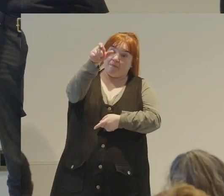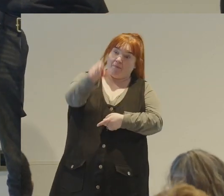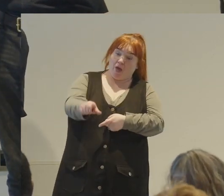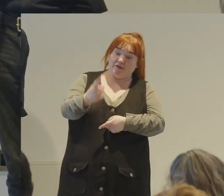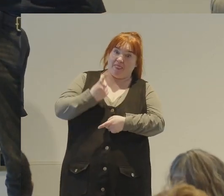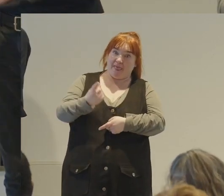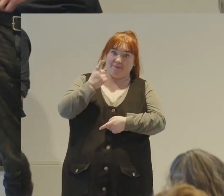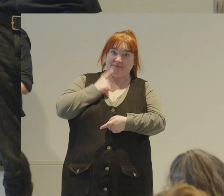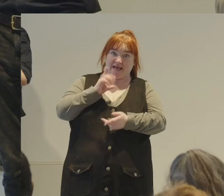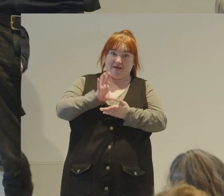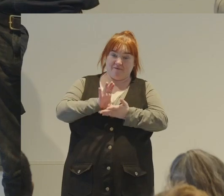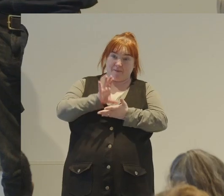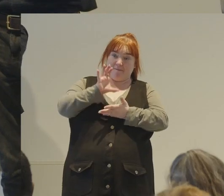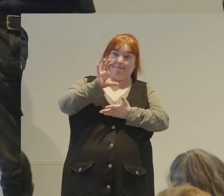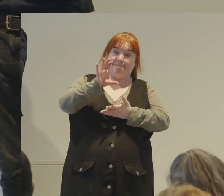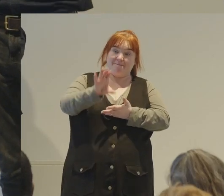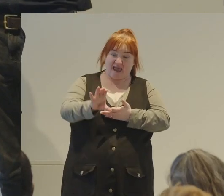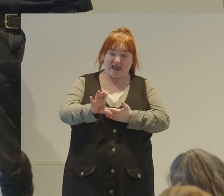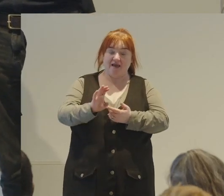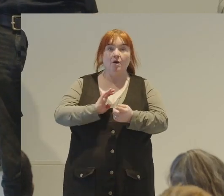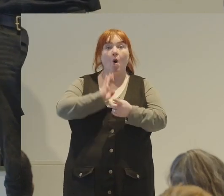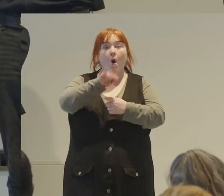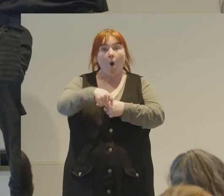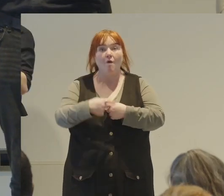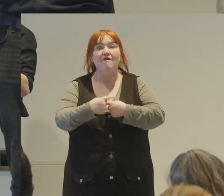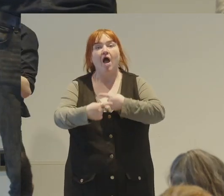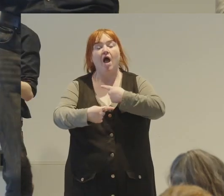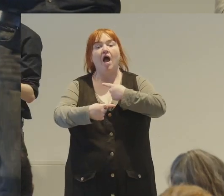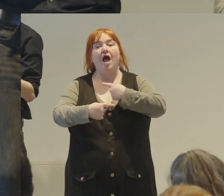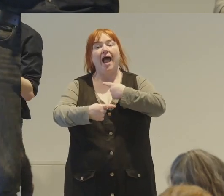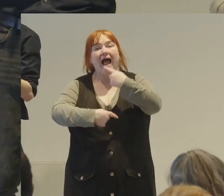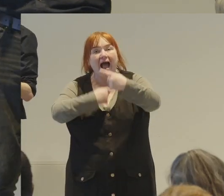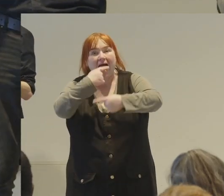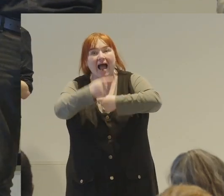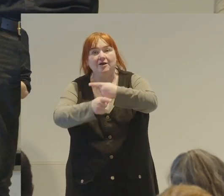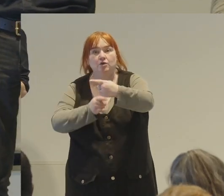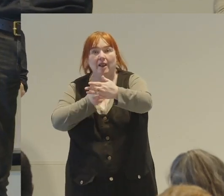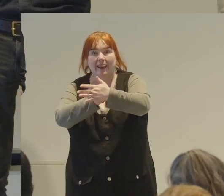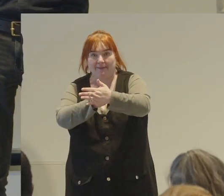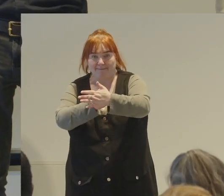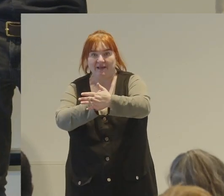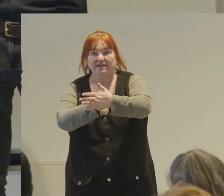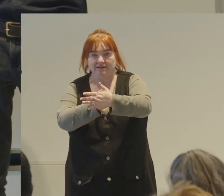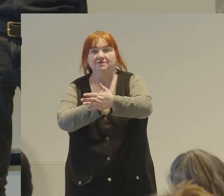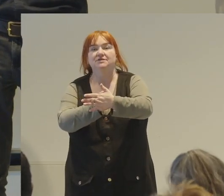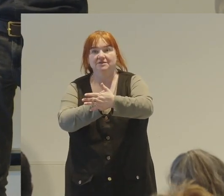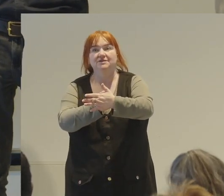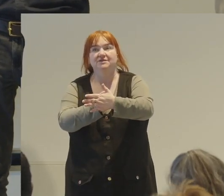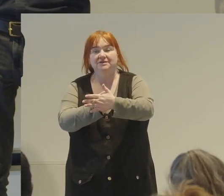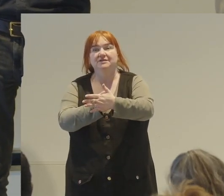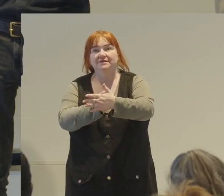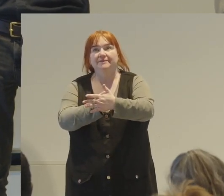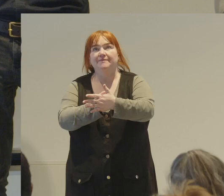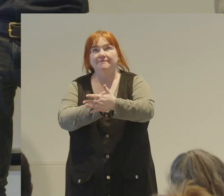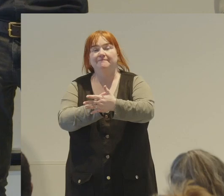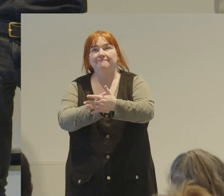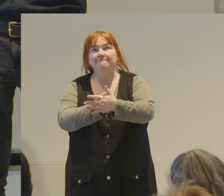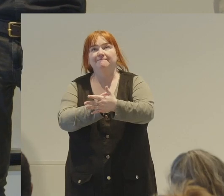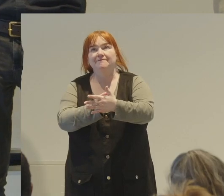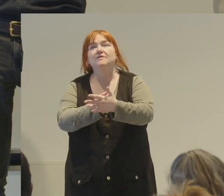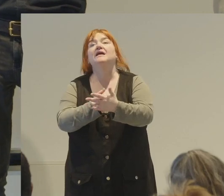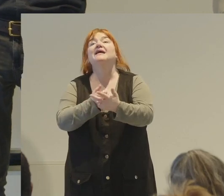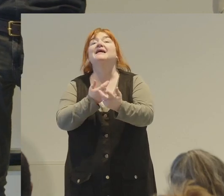paid more than the kind of annual limit, then you're kind of kind of missing the point, right? If somebody is